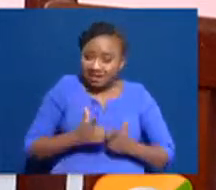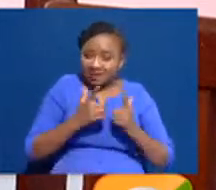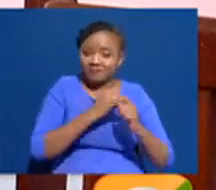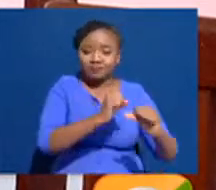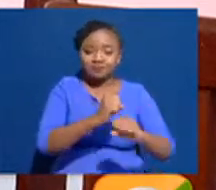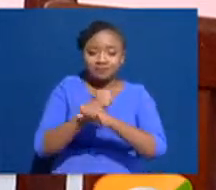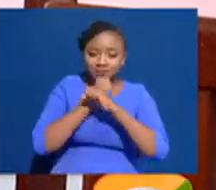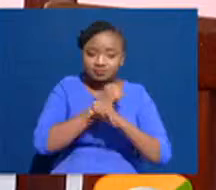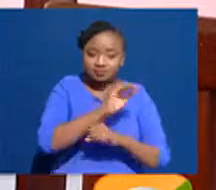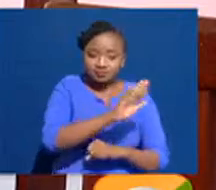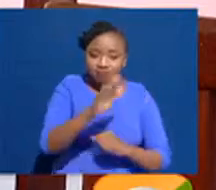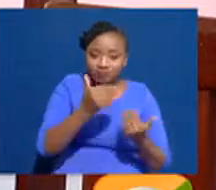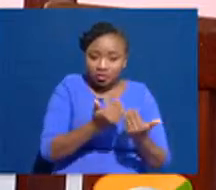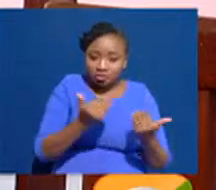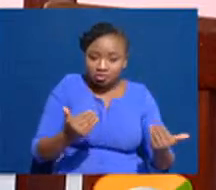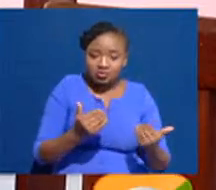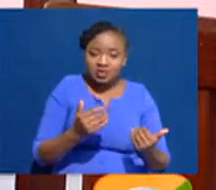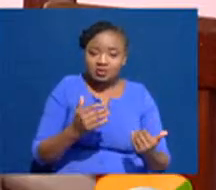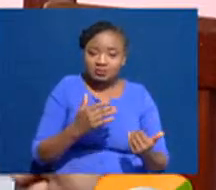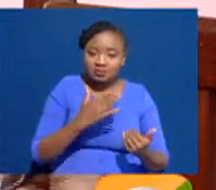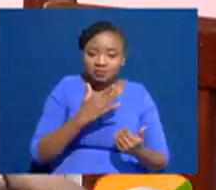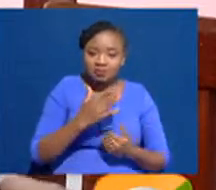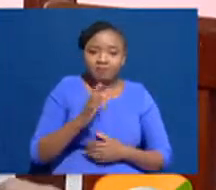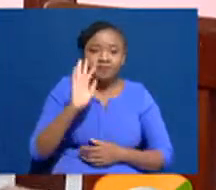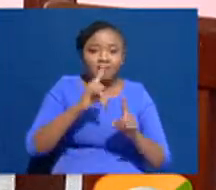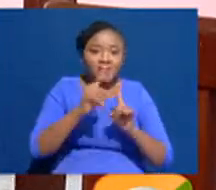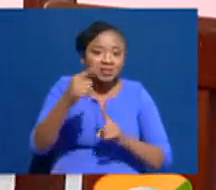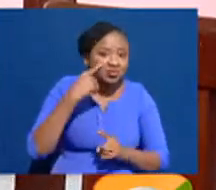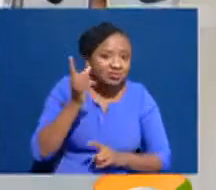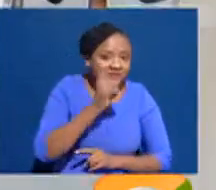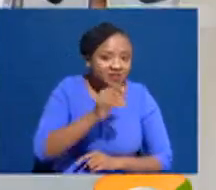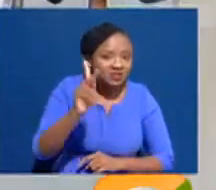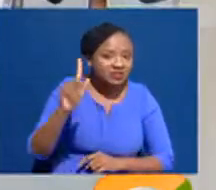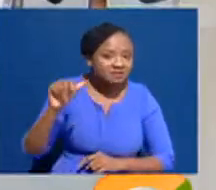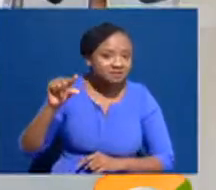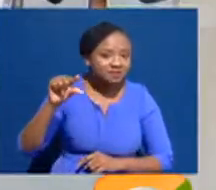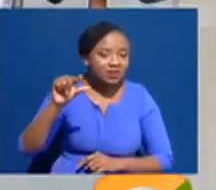our children who are in school. Yeah, but you saw in Kangemi what happened.